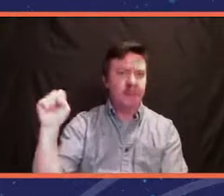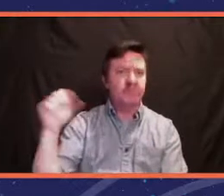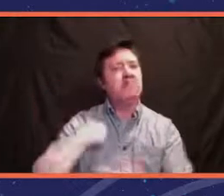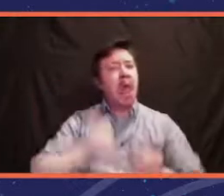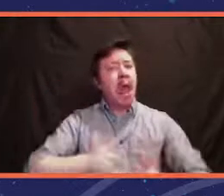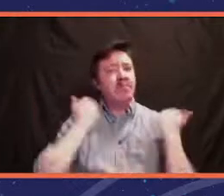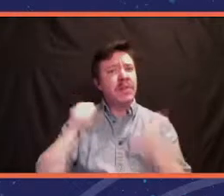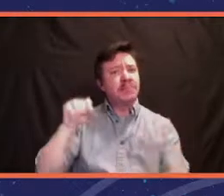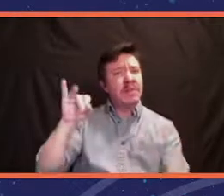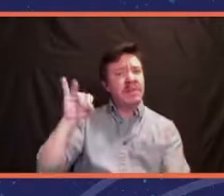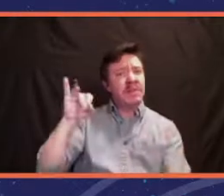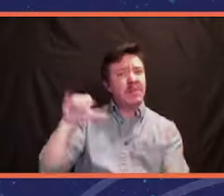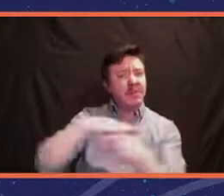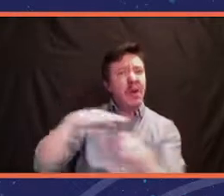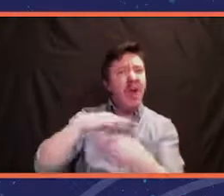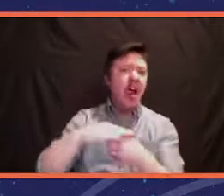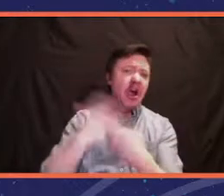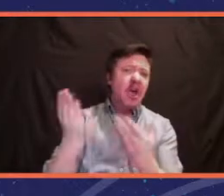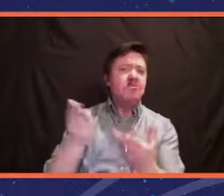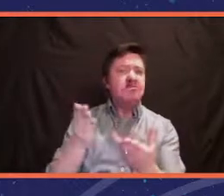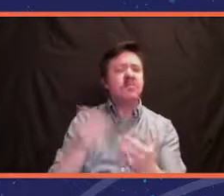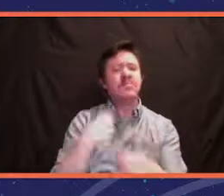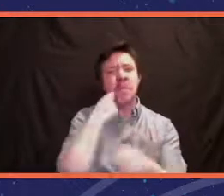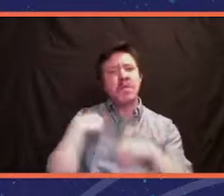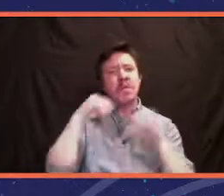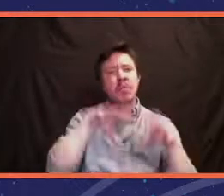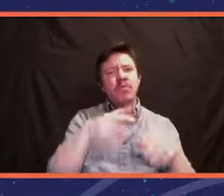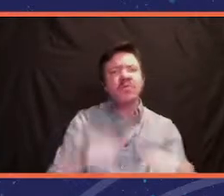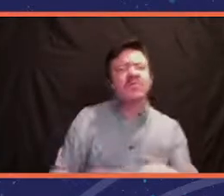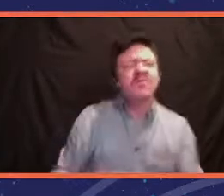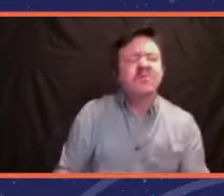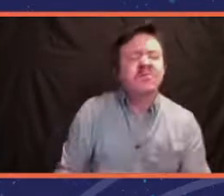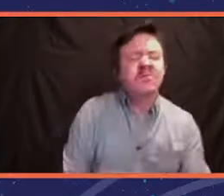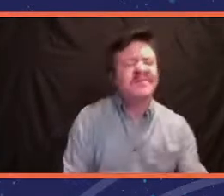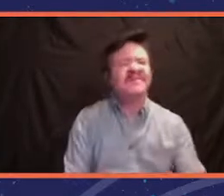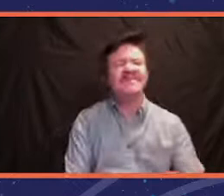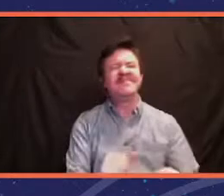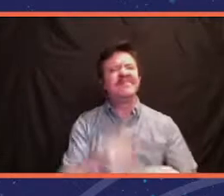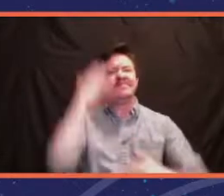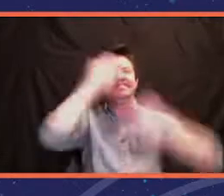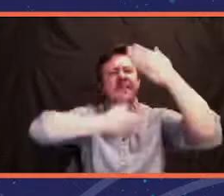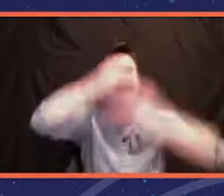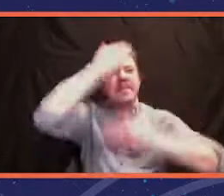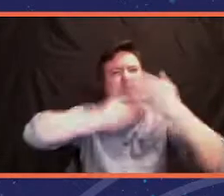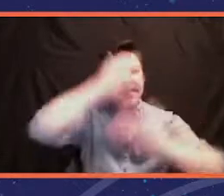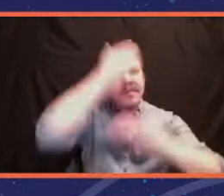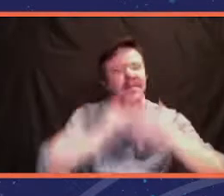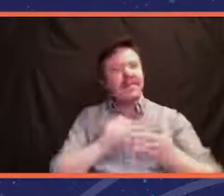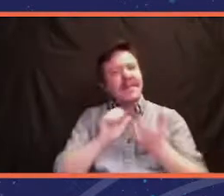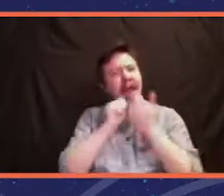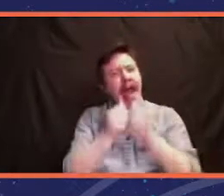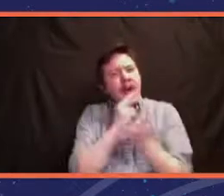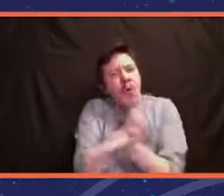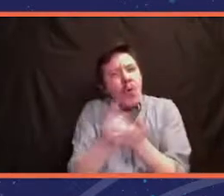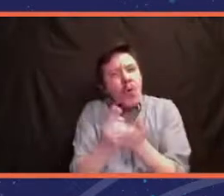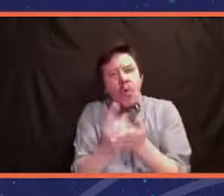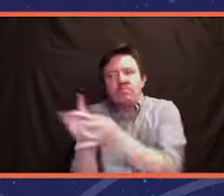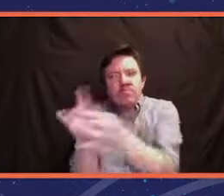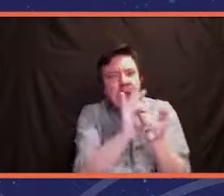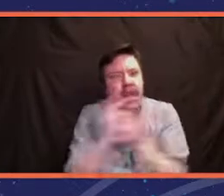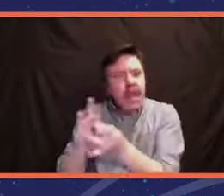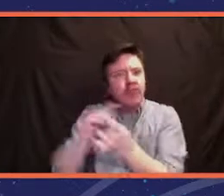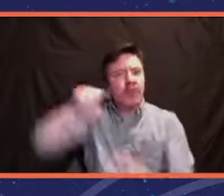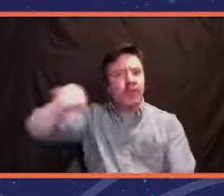I didn't see all the inextricable connections between social justice movements and the